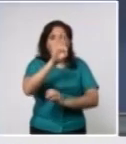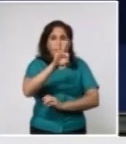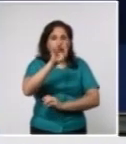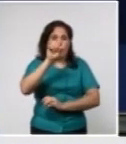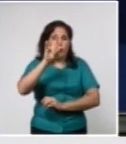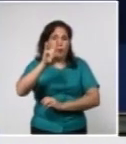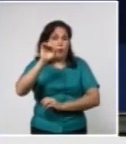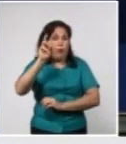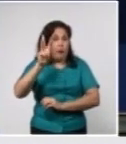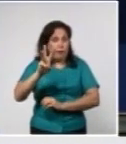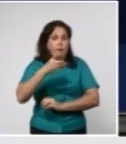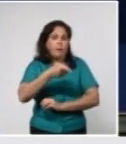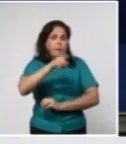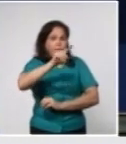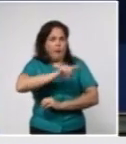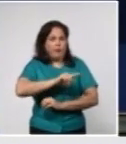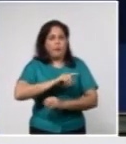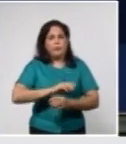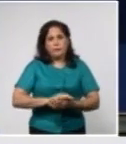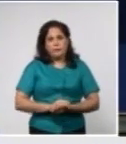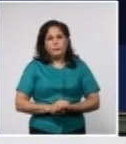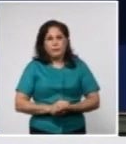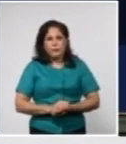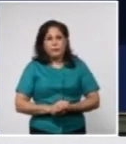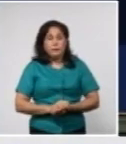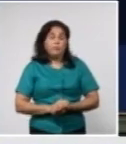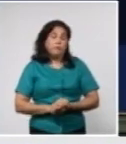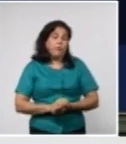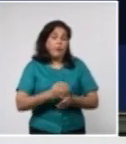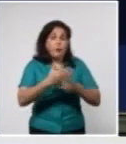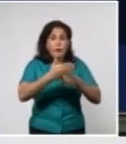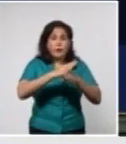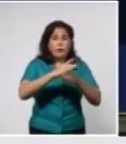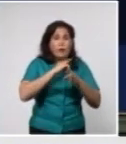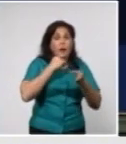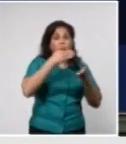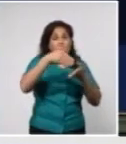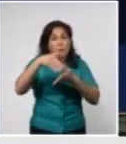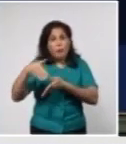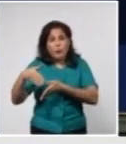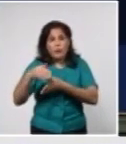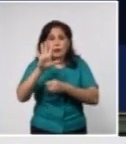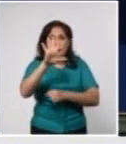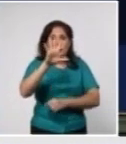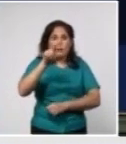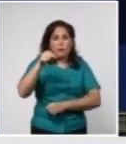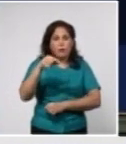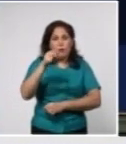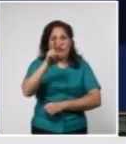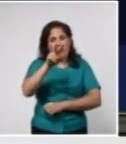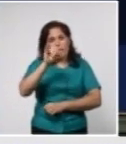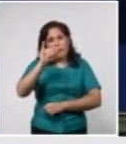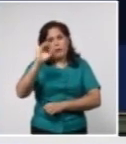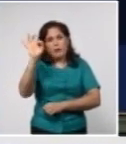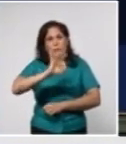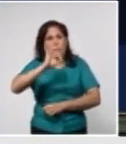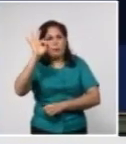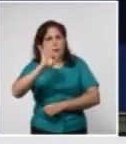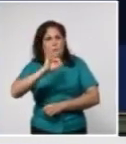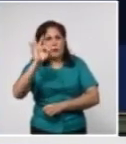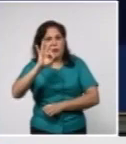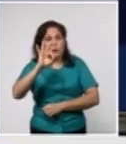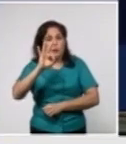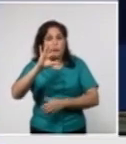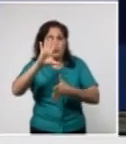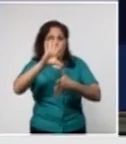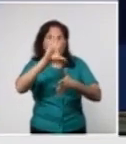205,585 deaths, with the addition of the 1,893 fatalities that were reported yesterday, for a lethality